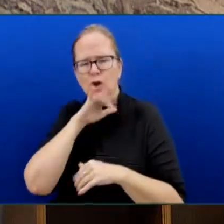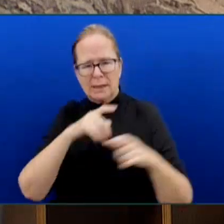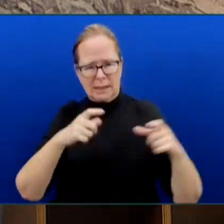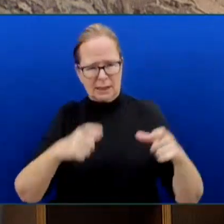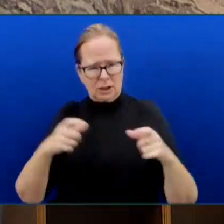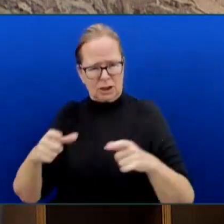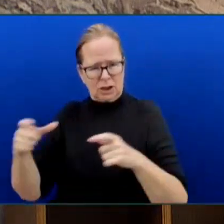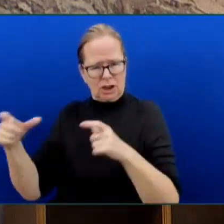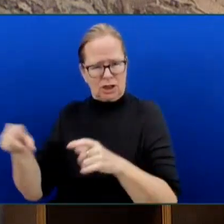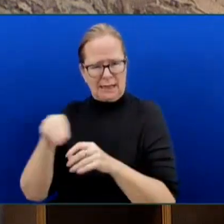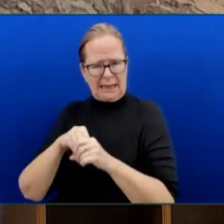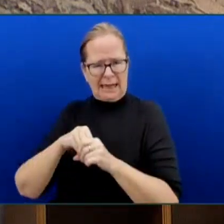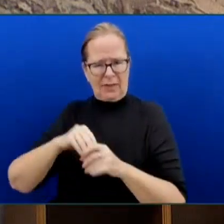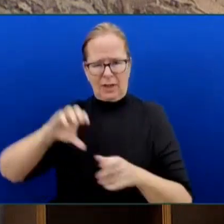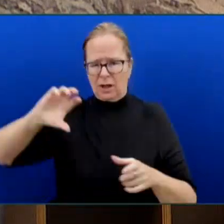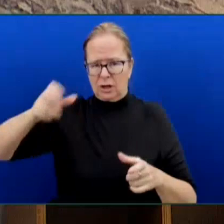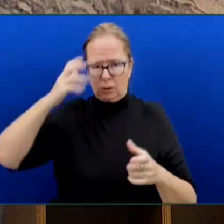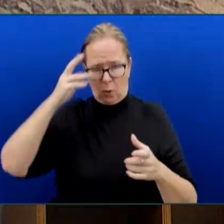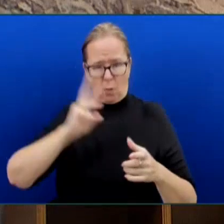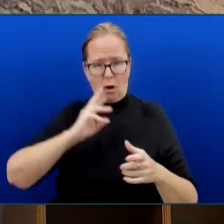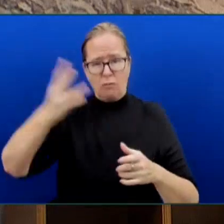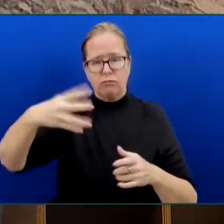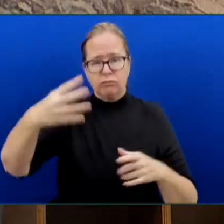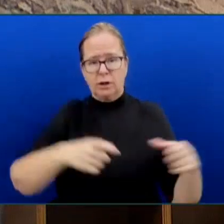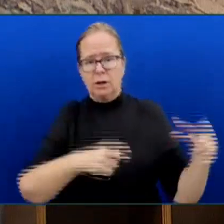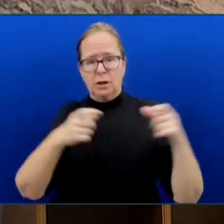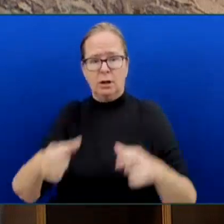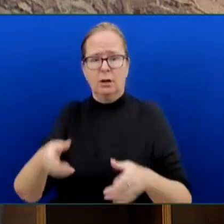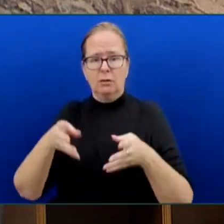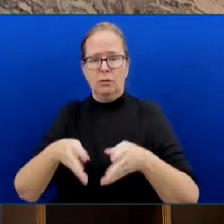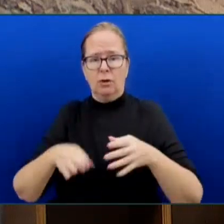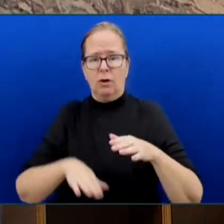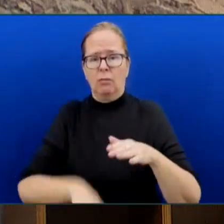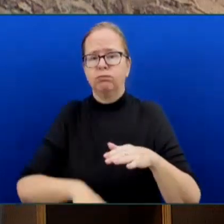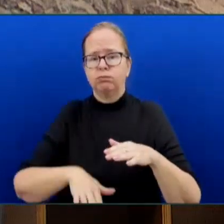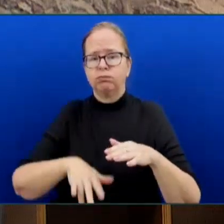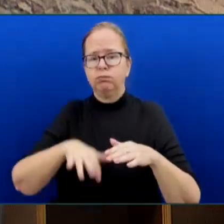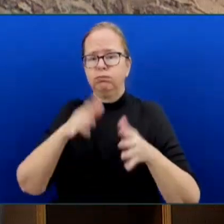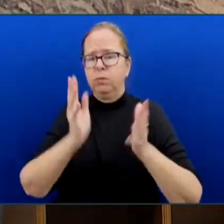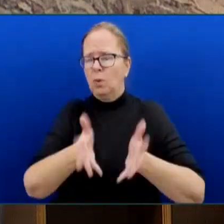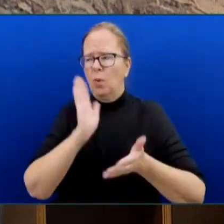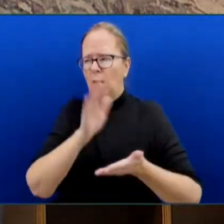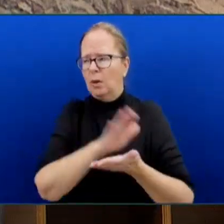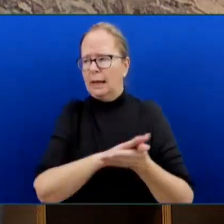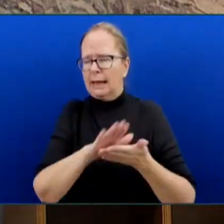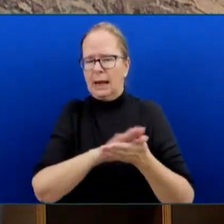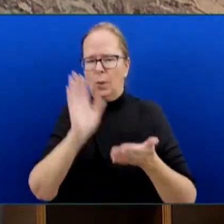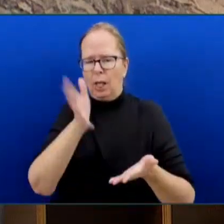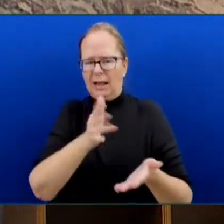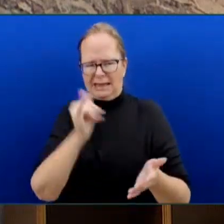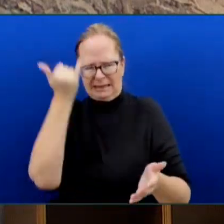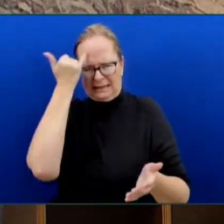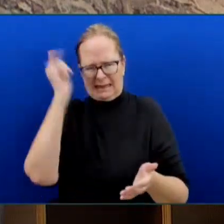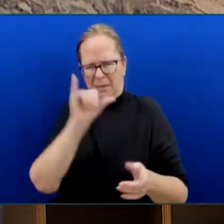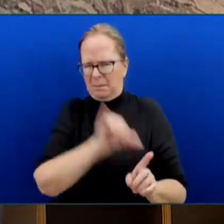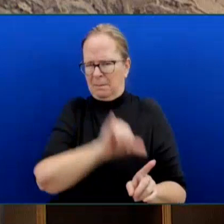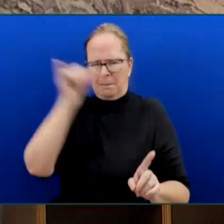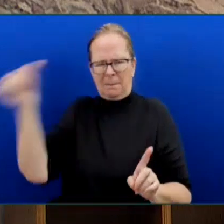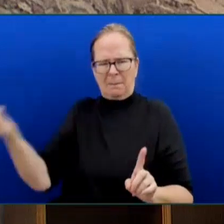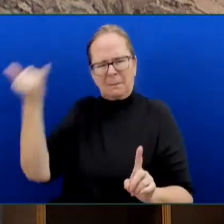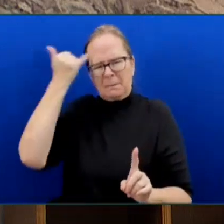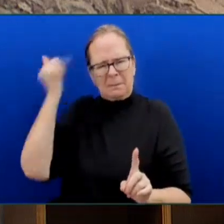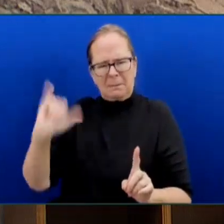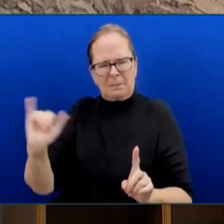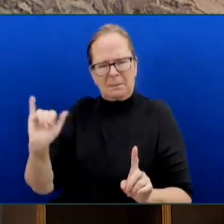Well, Premier, we don't want bright and shiny announcements. We want results. That's why I was looking forward to